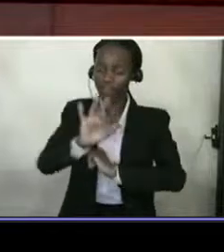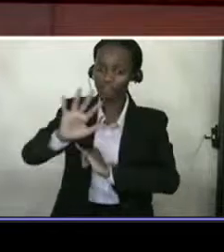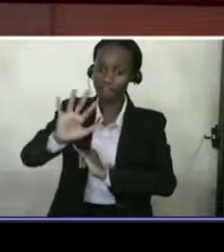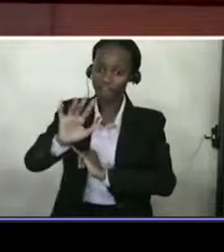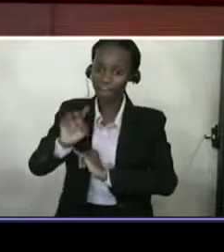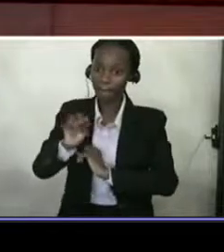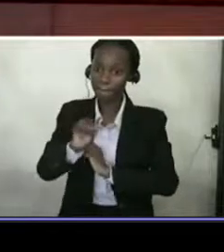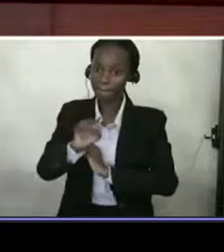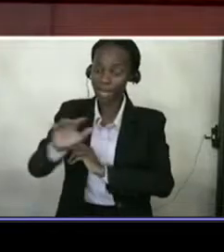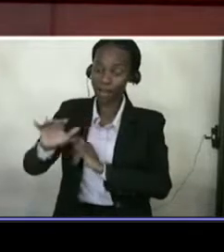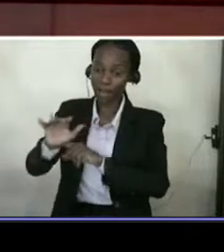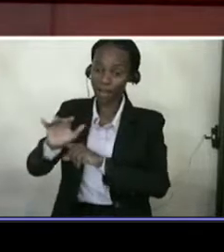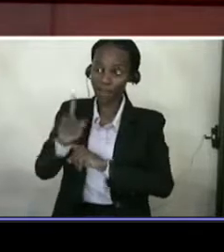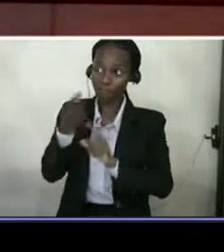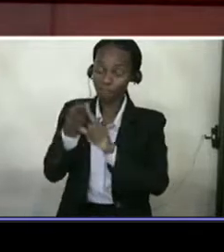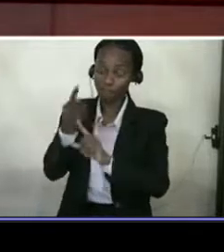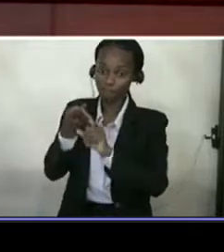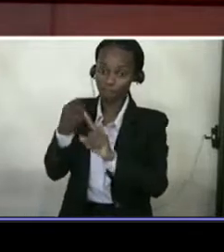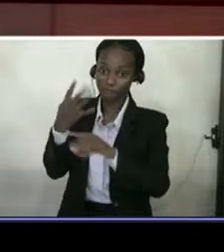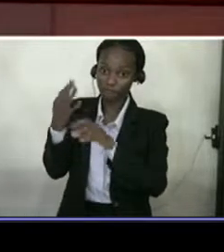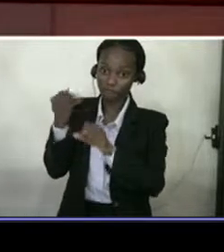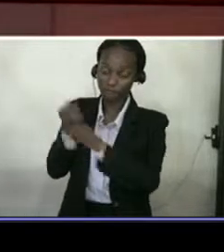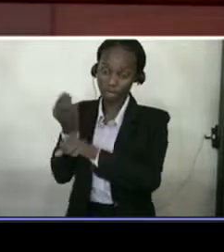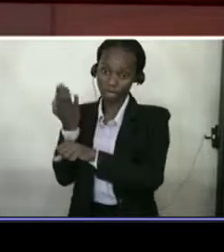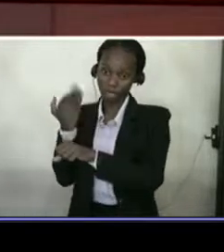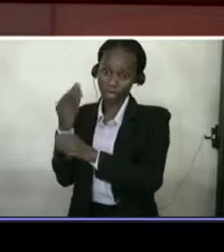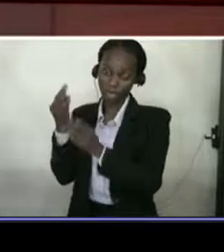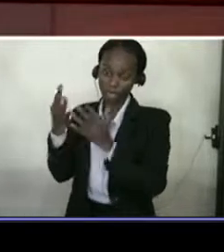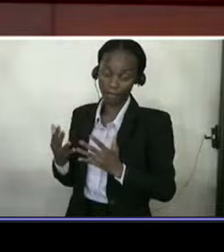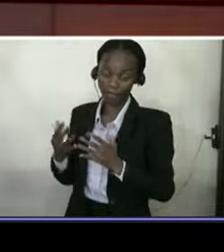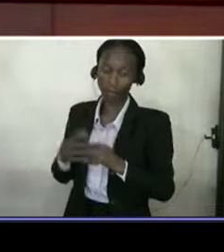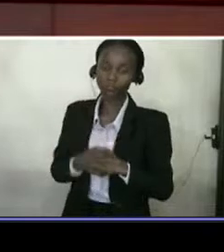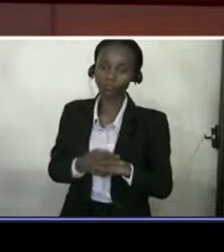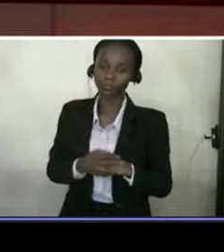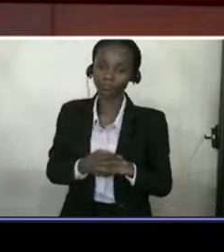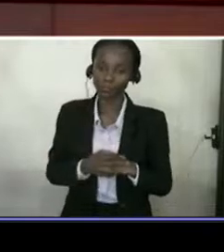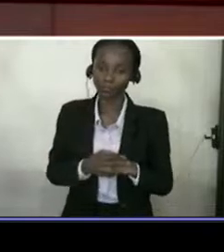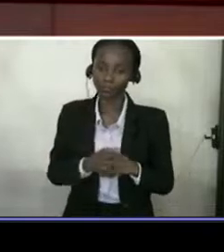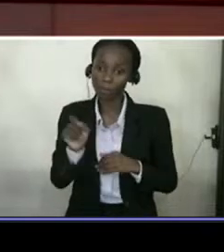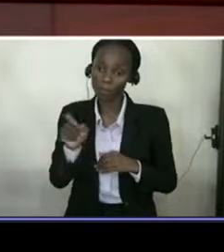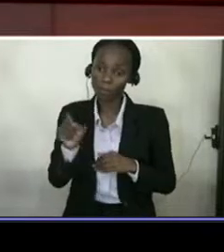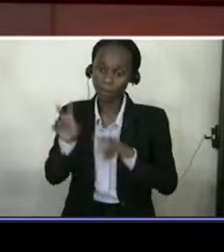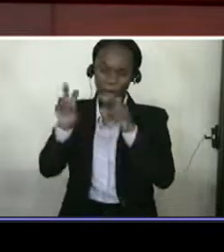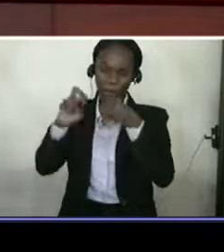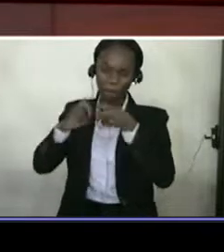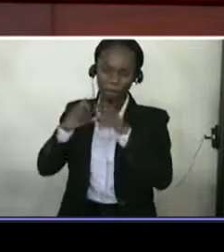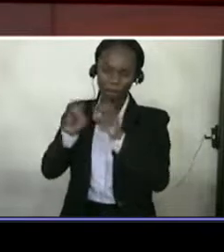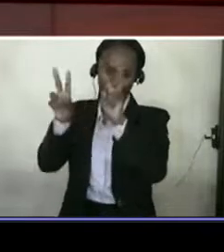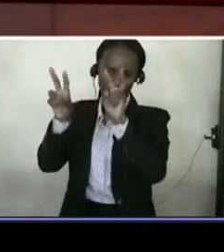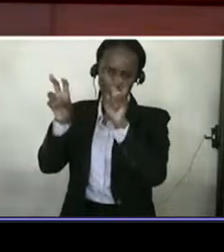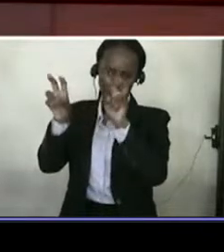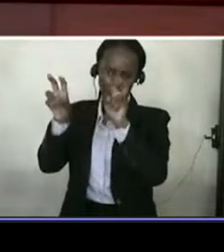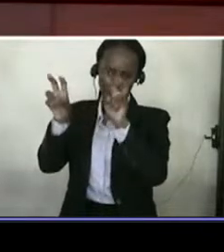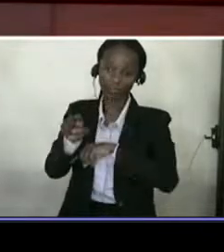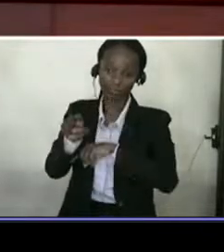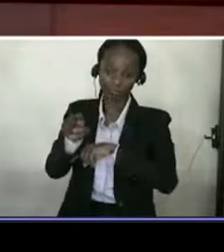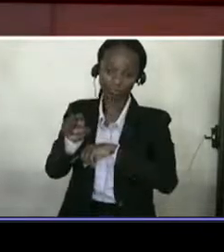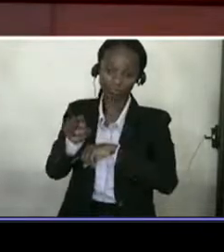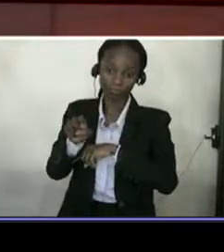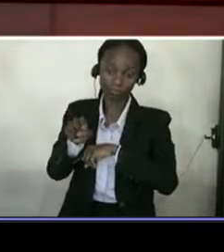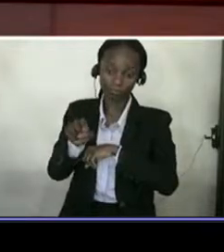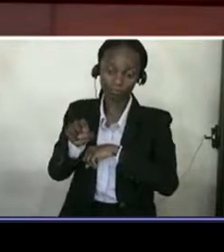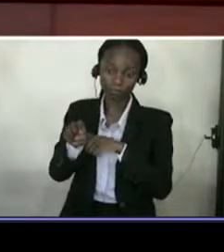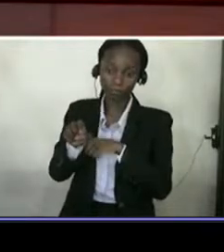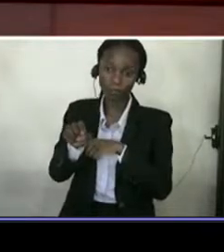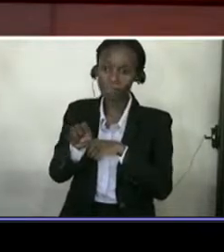previous financial years, also pending condonation. This matter has been has already been receiving